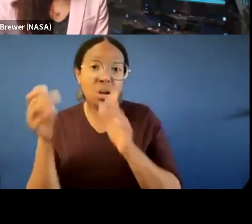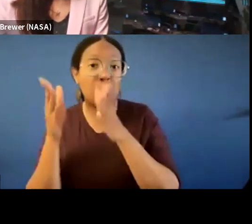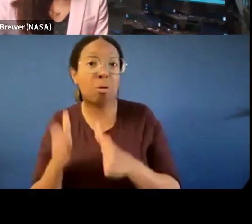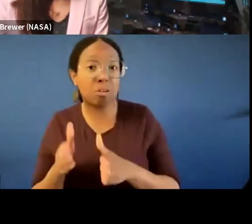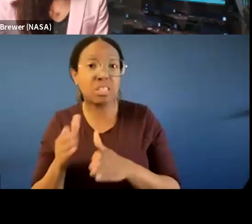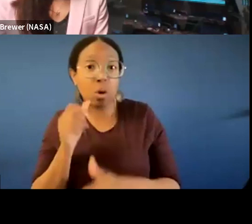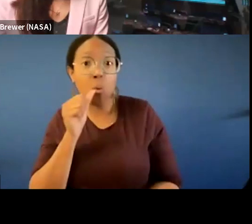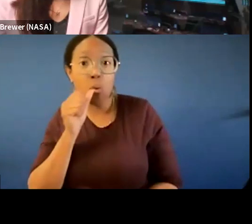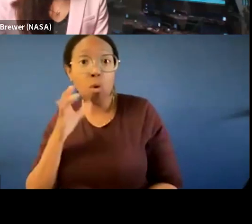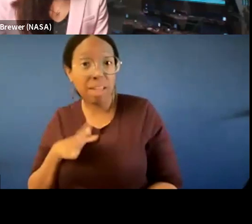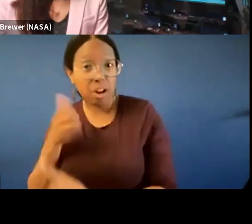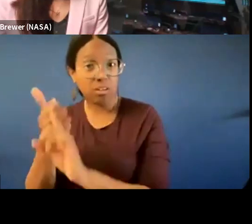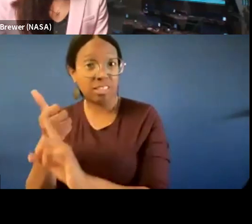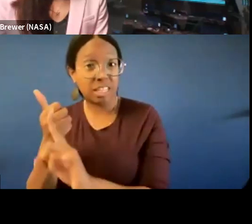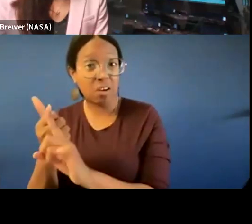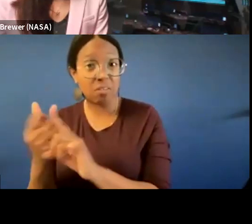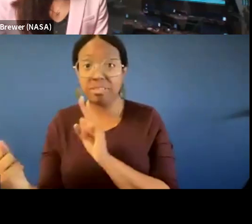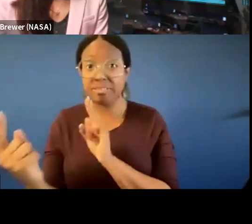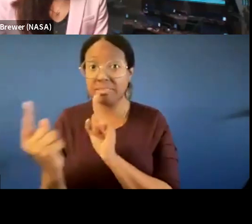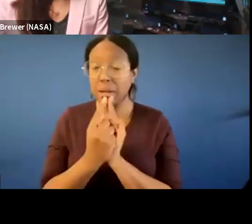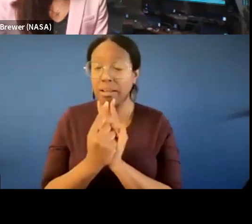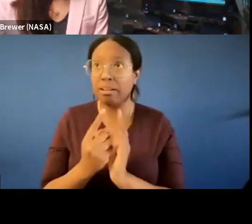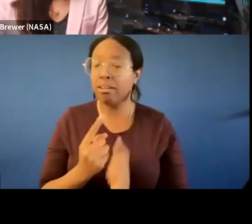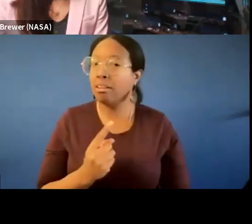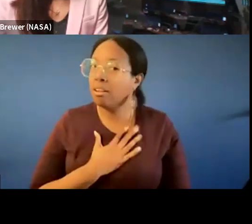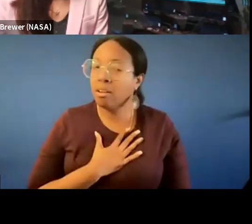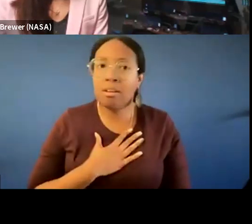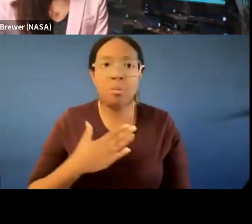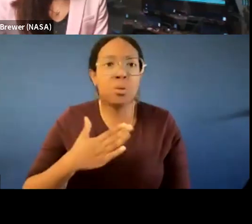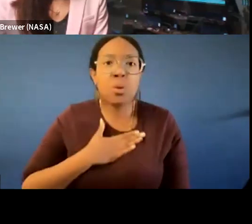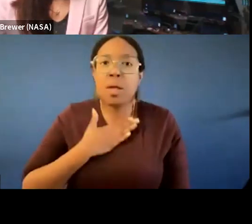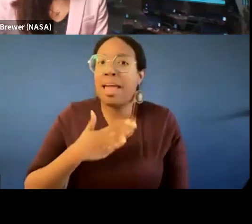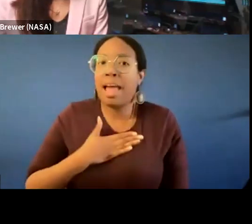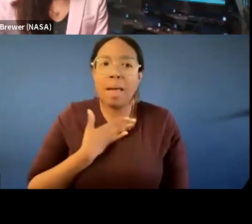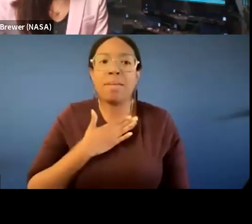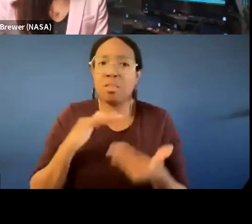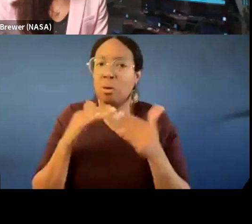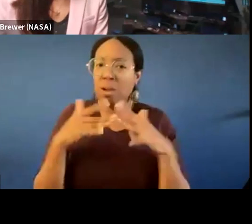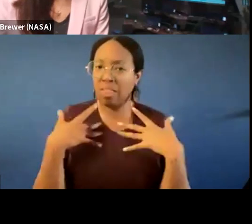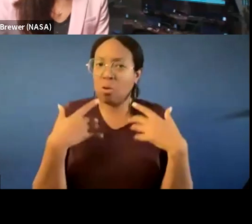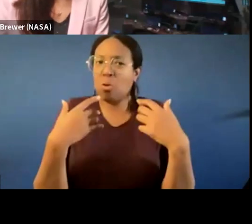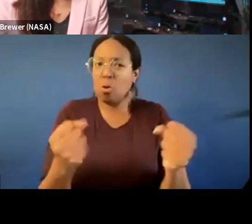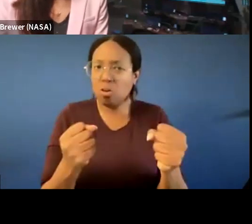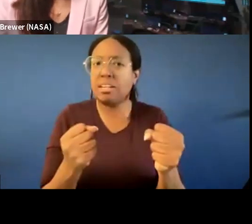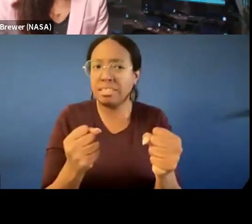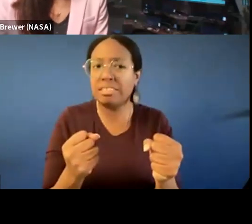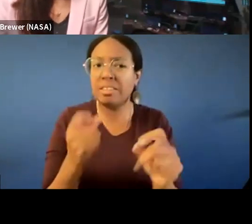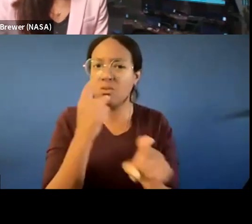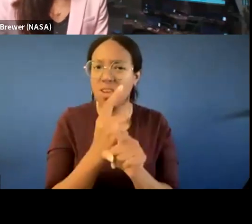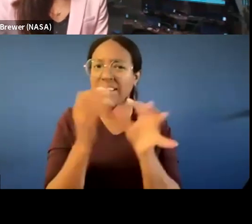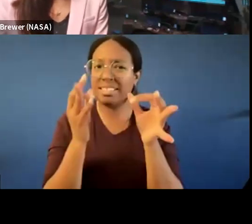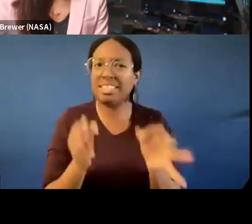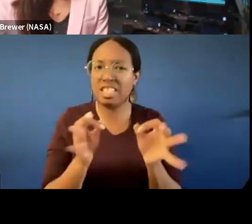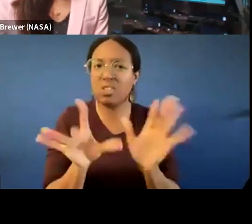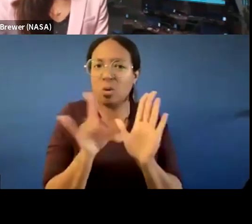woman. She came up to me and she said, I'm so happy that the chamber and the community had the courage to make the right decision.